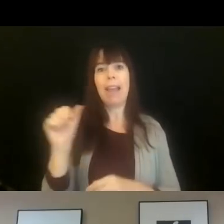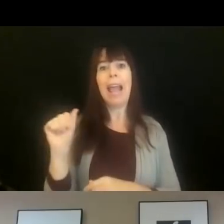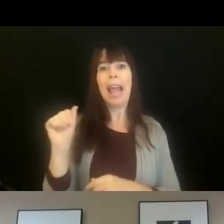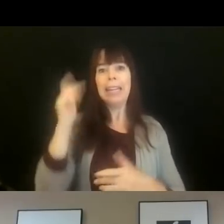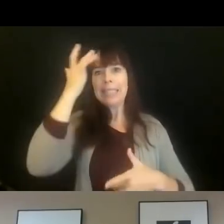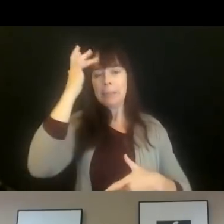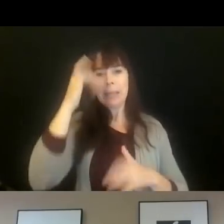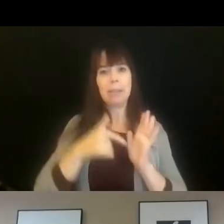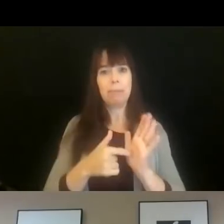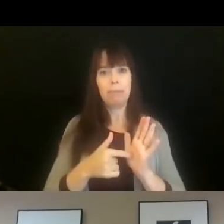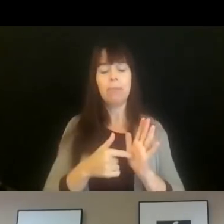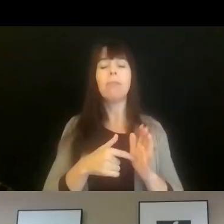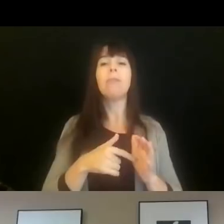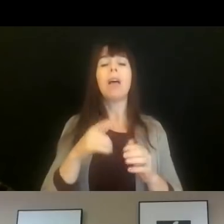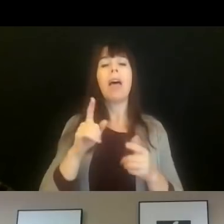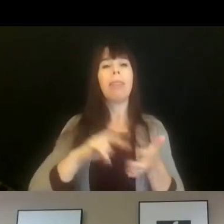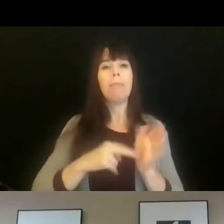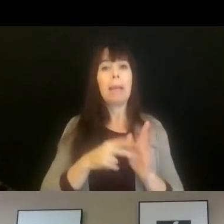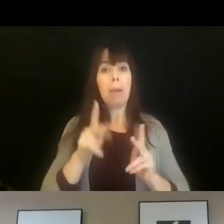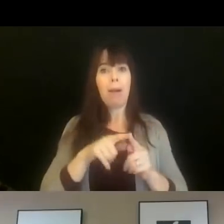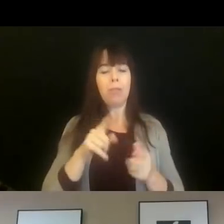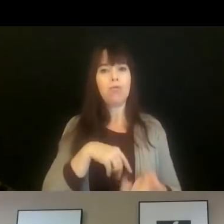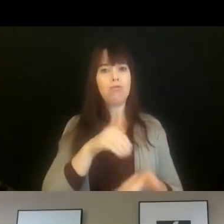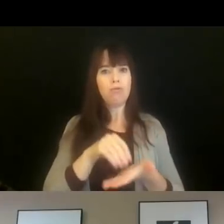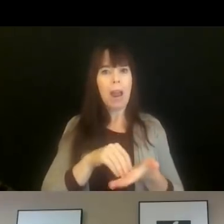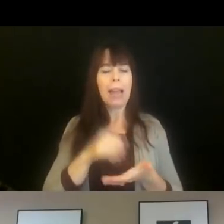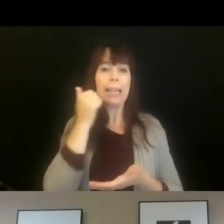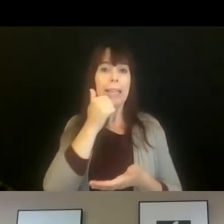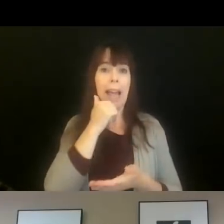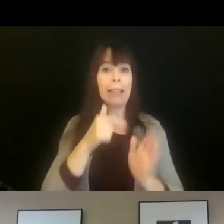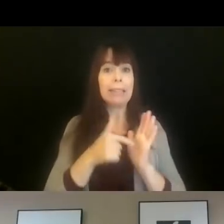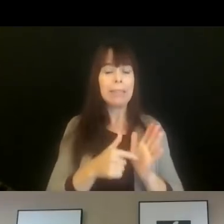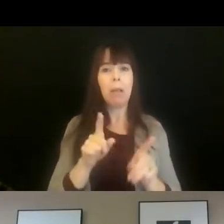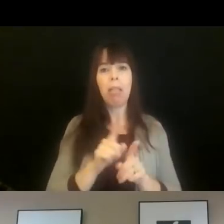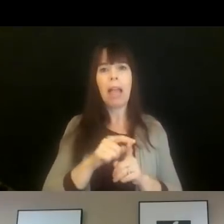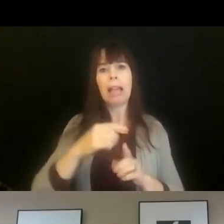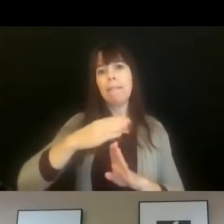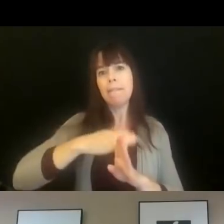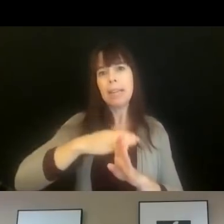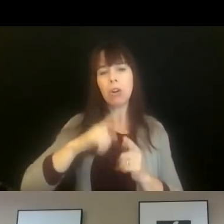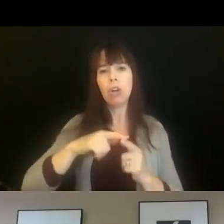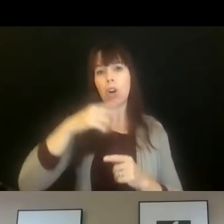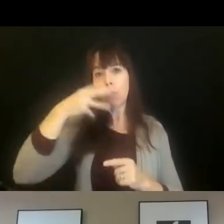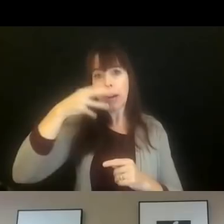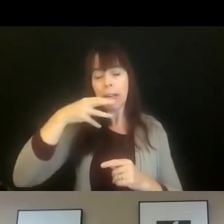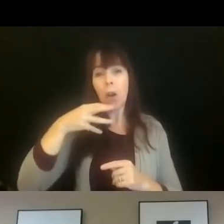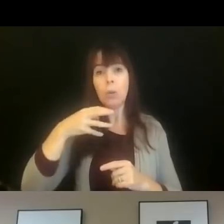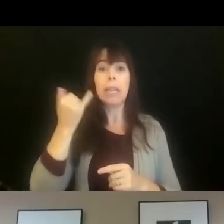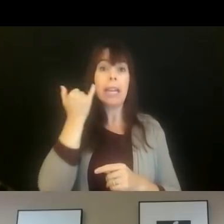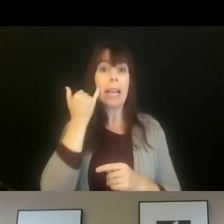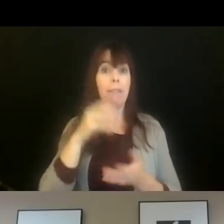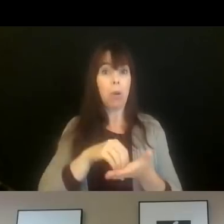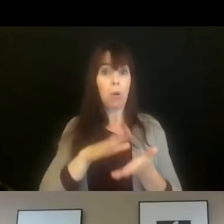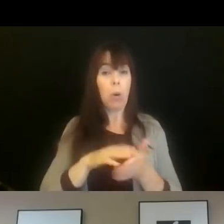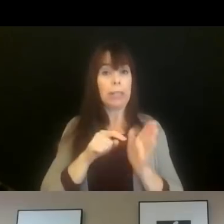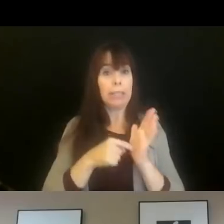the participants will need to track daily symptoms like fever and runny nose. And if they report certain symptoms that reach